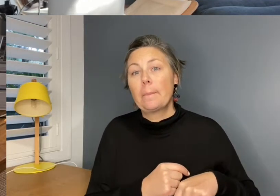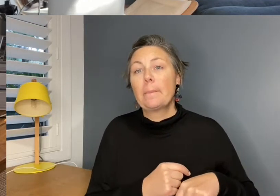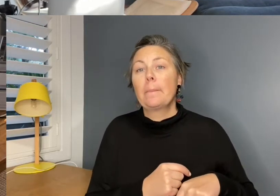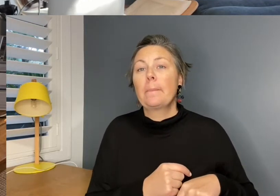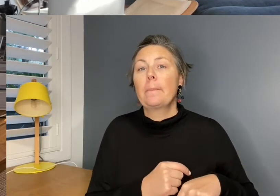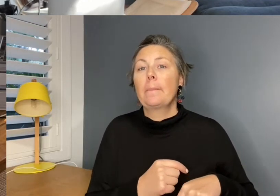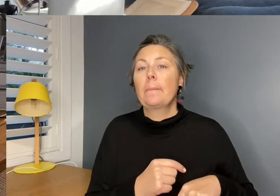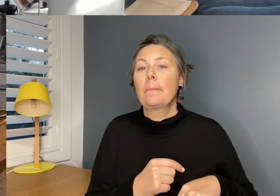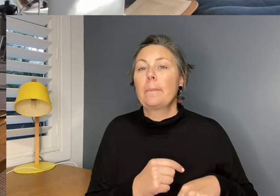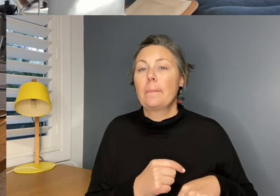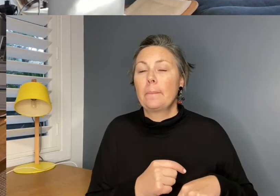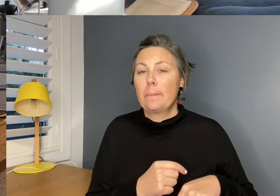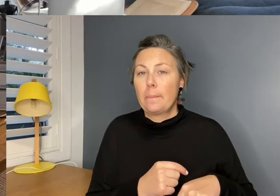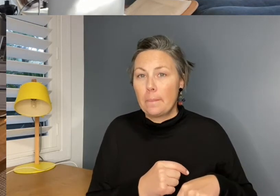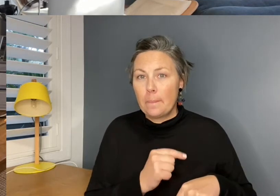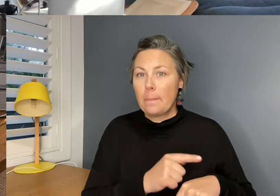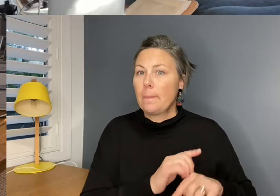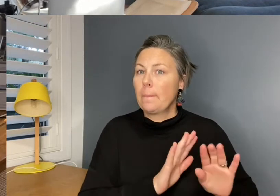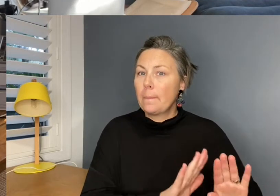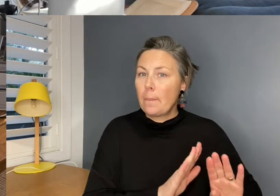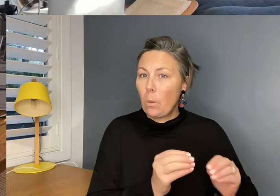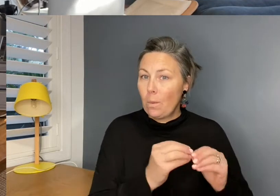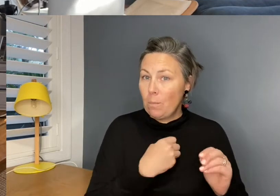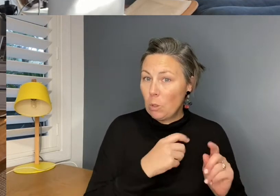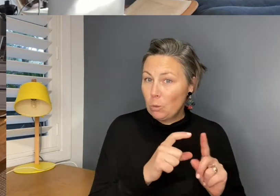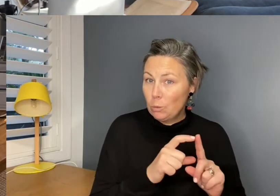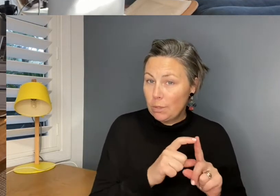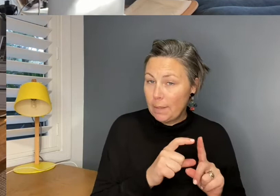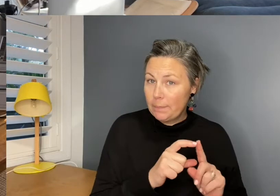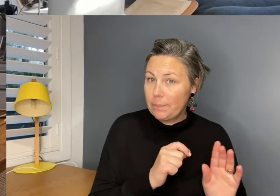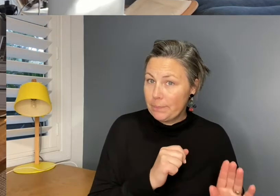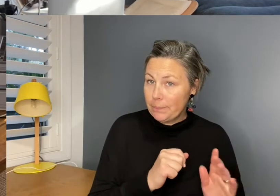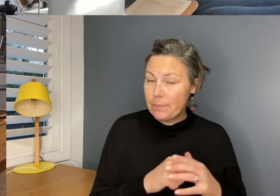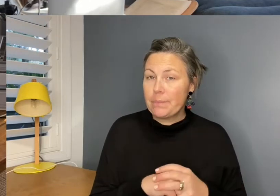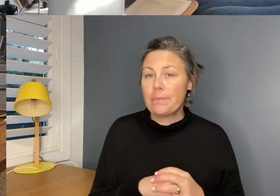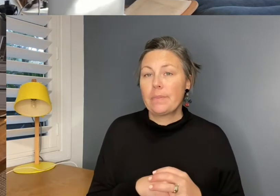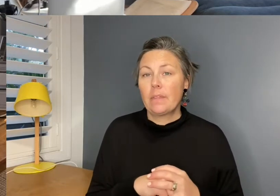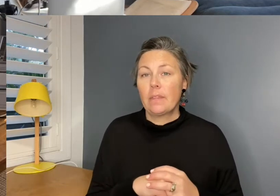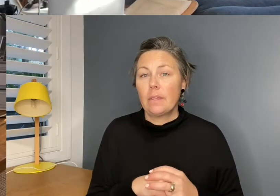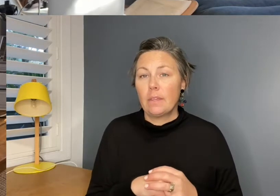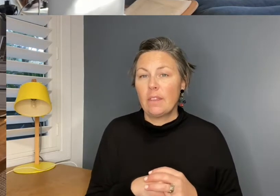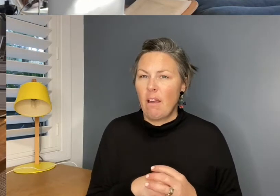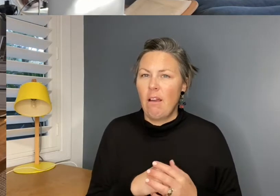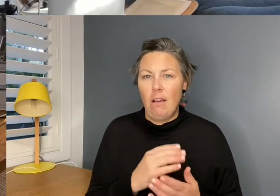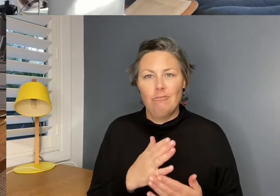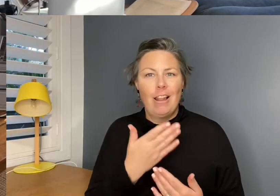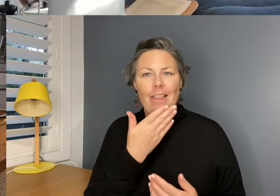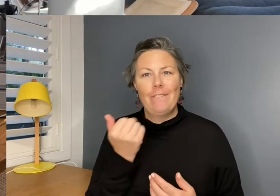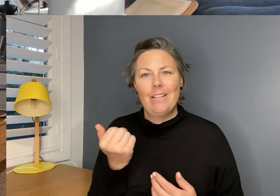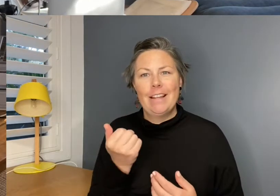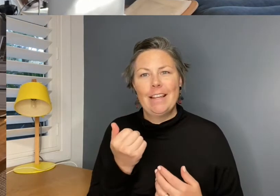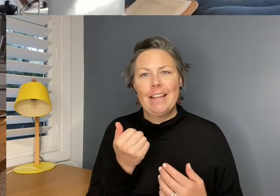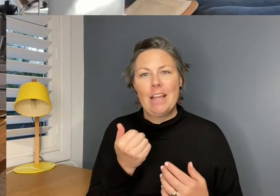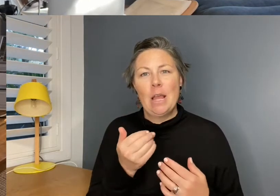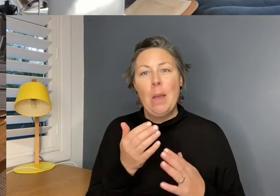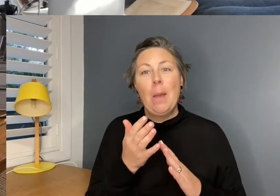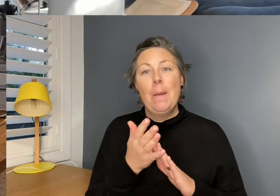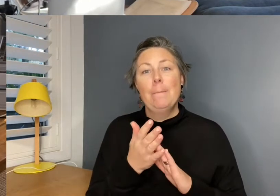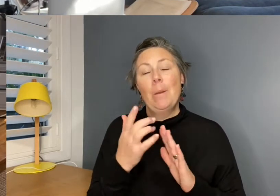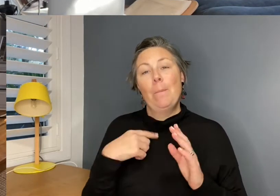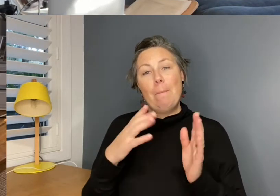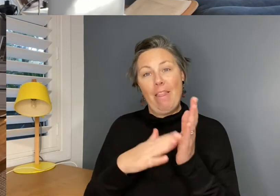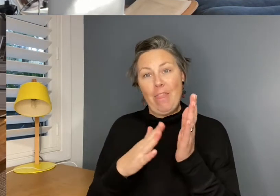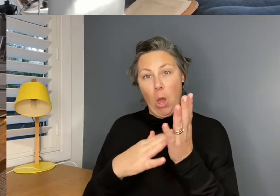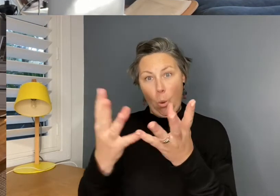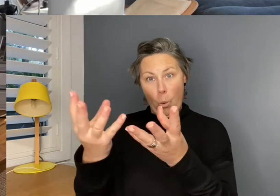be here in case we needed to go to the hospital, so she could be here with Honey. And that was actually also